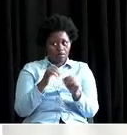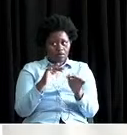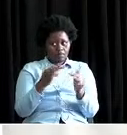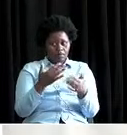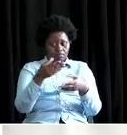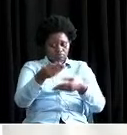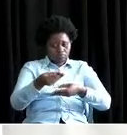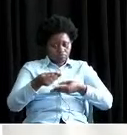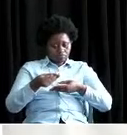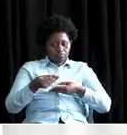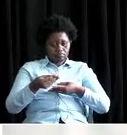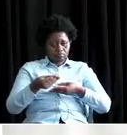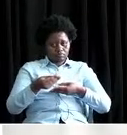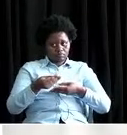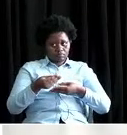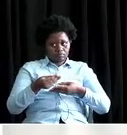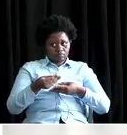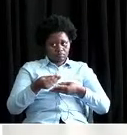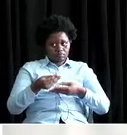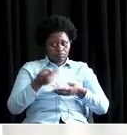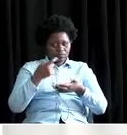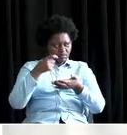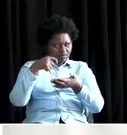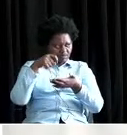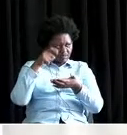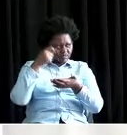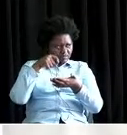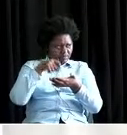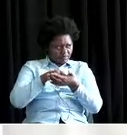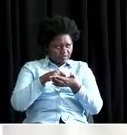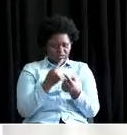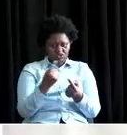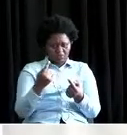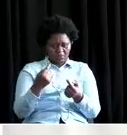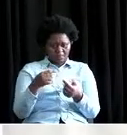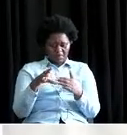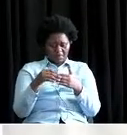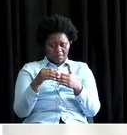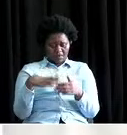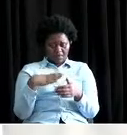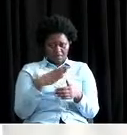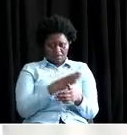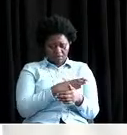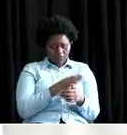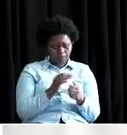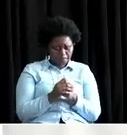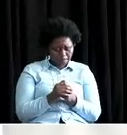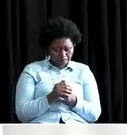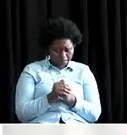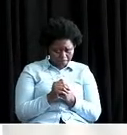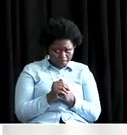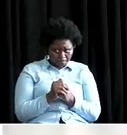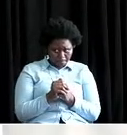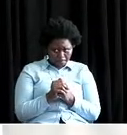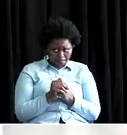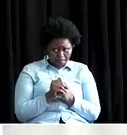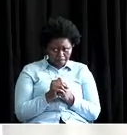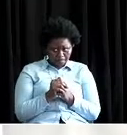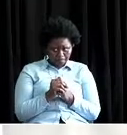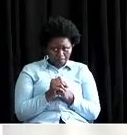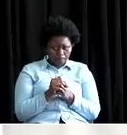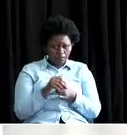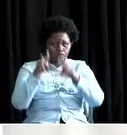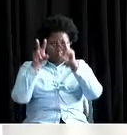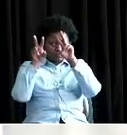has been tabled and it's with each and every member of council. As far as